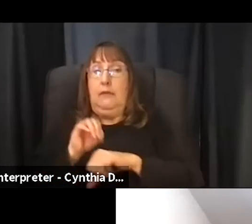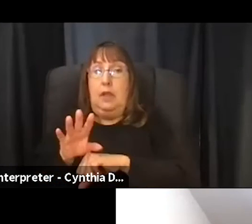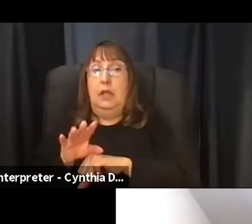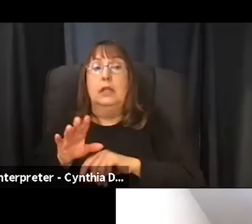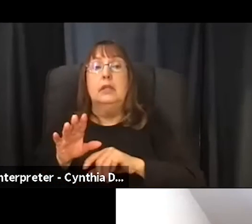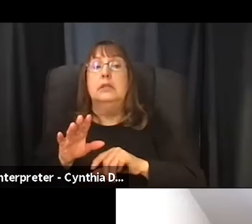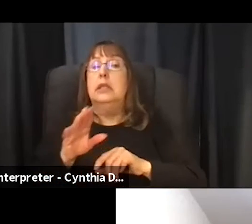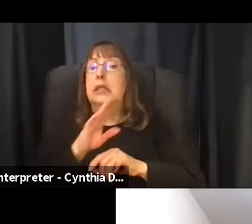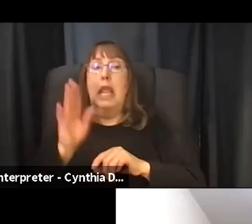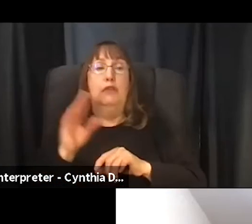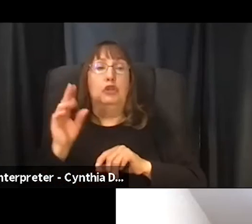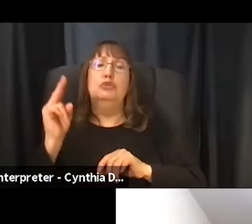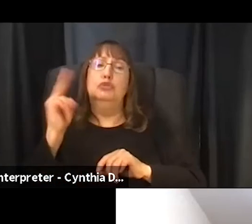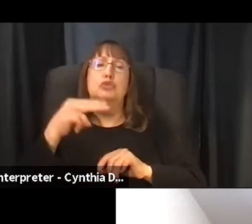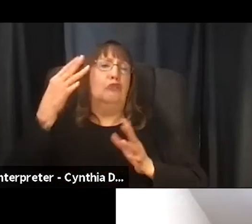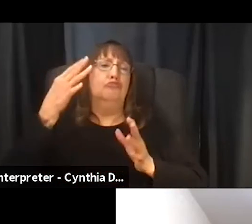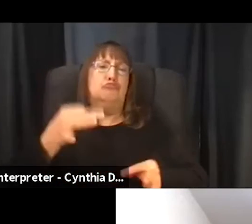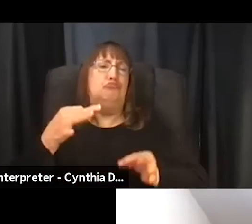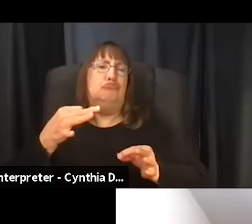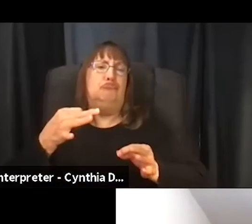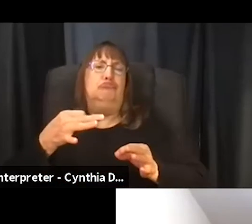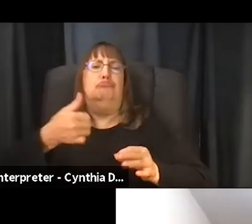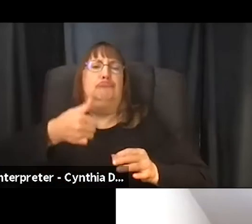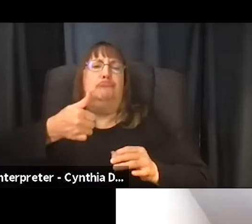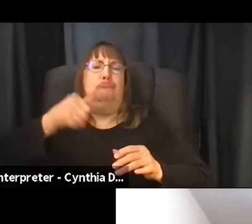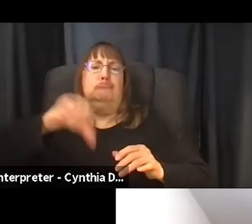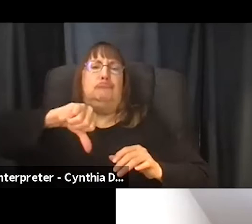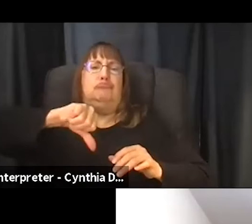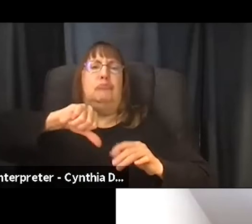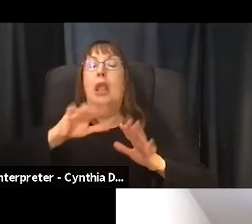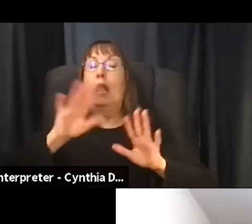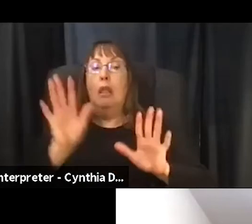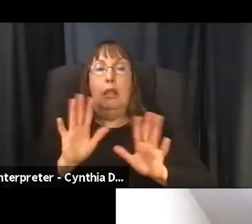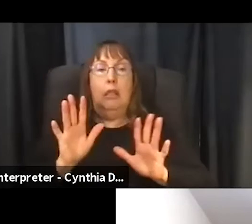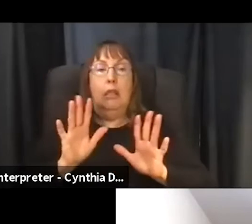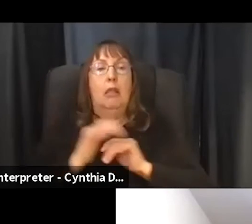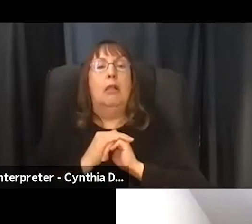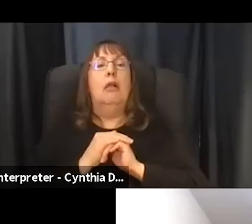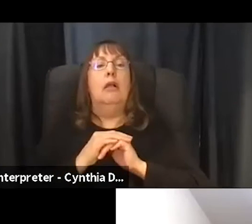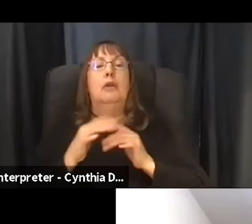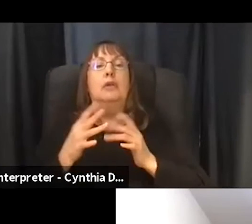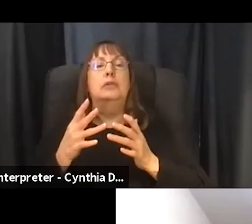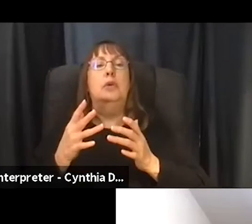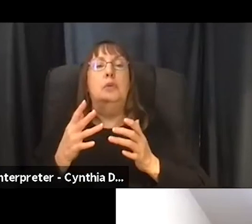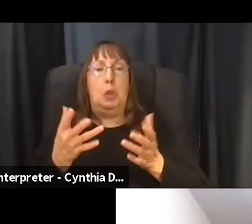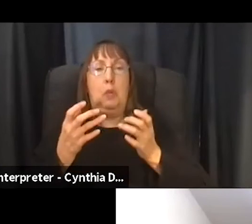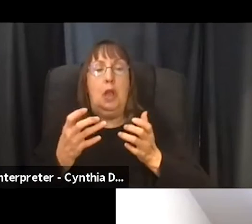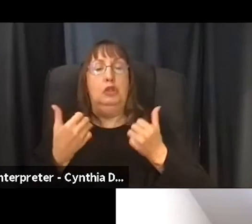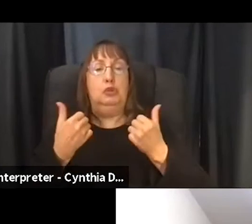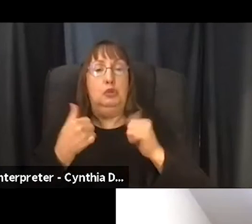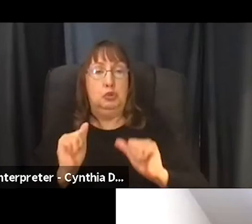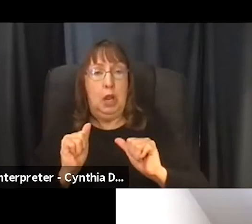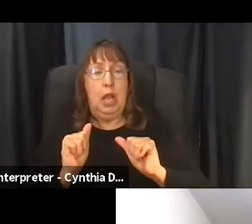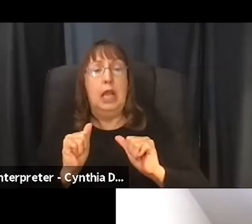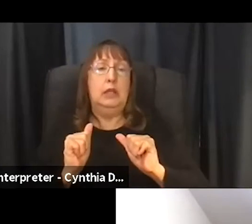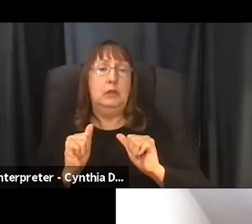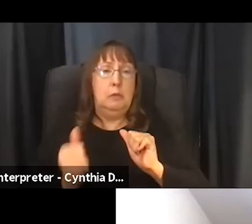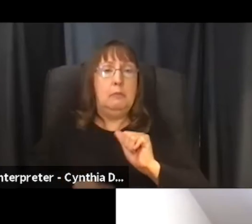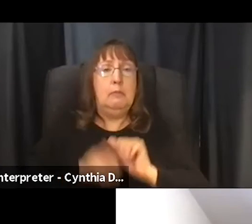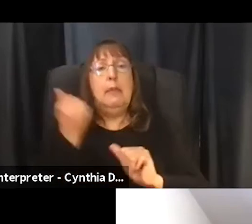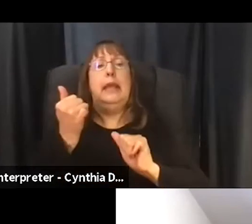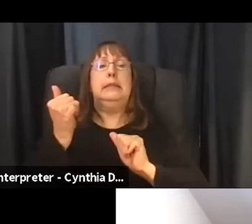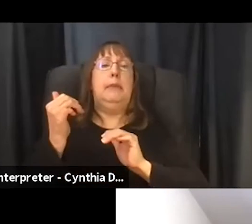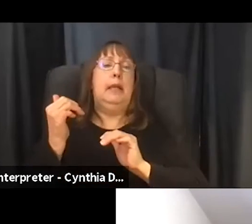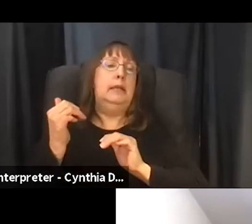to judge individuals on those issues. But we also want to try to maximize both the experience